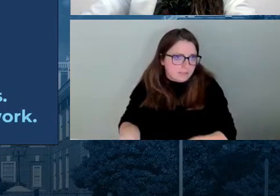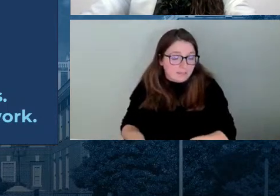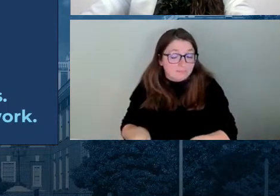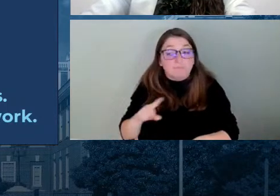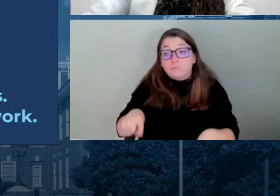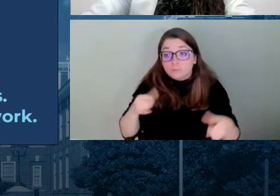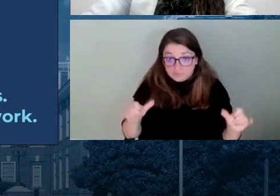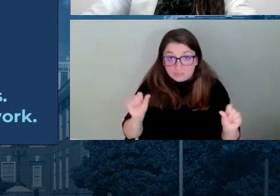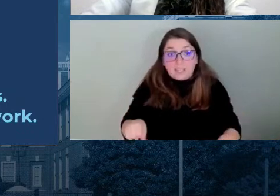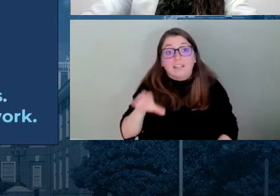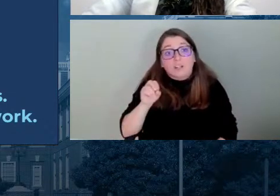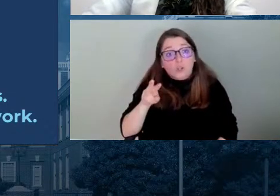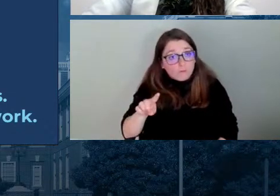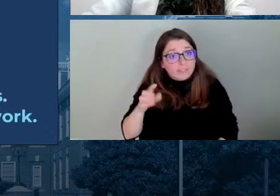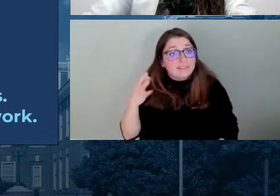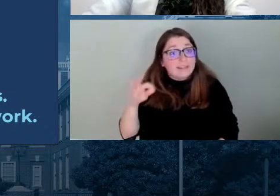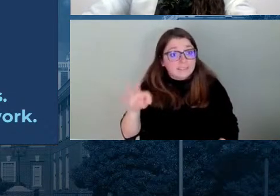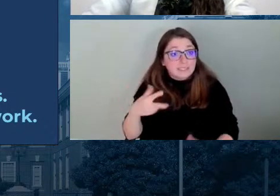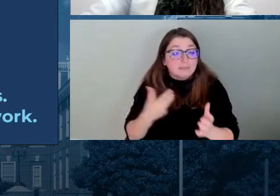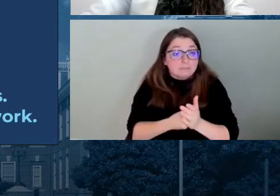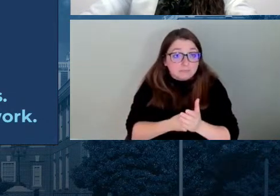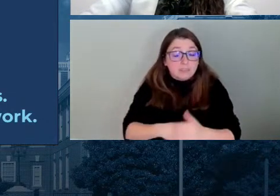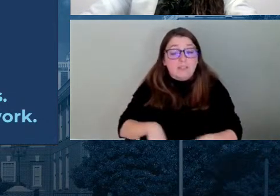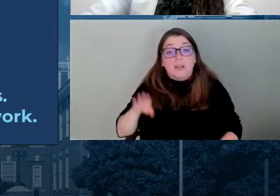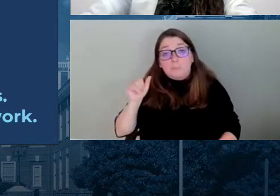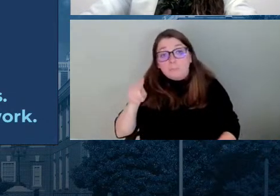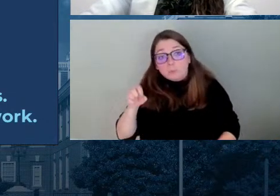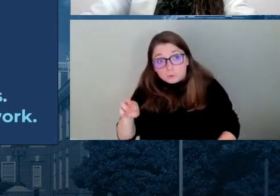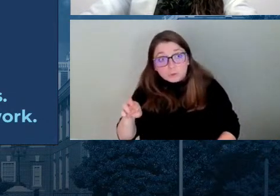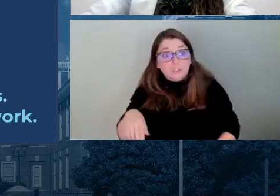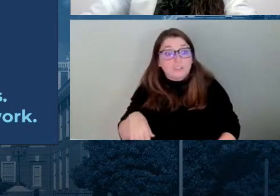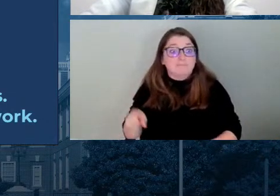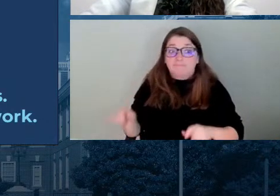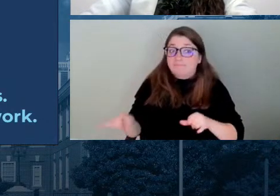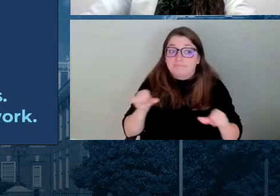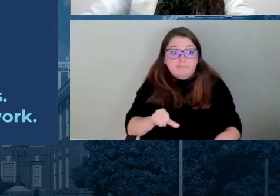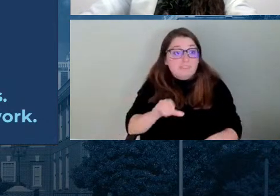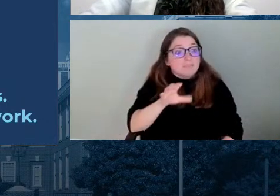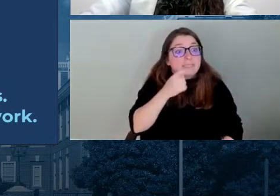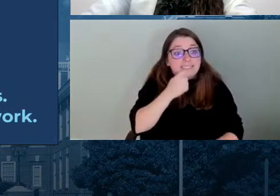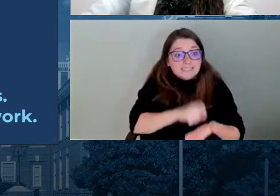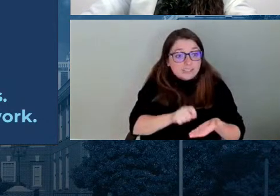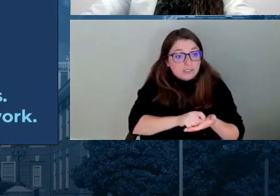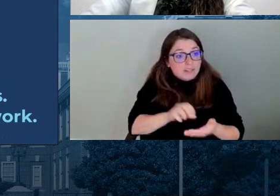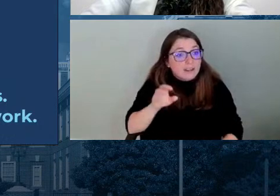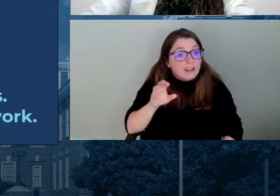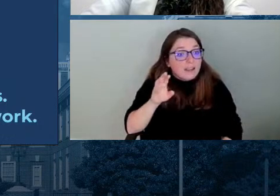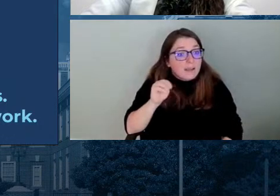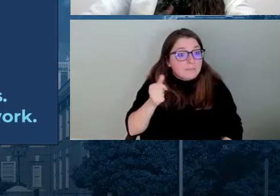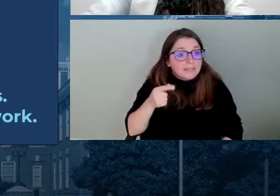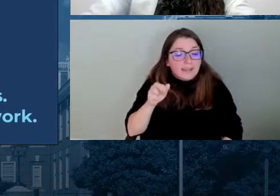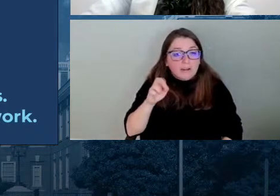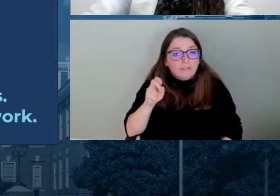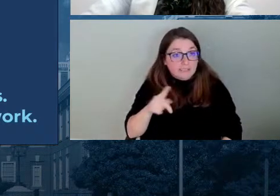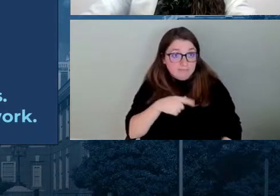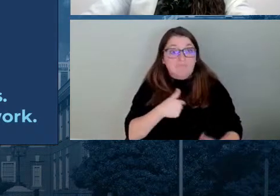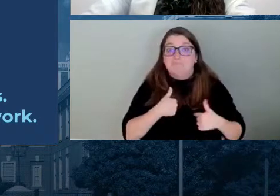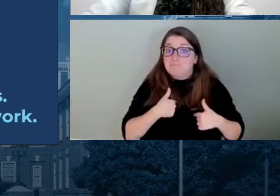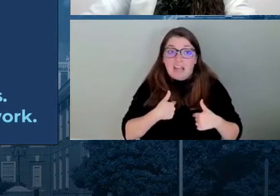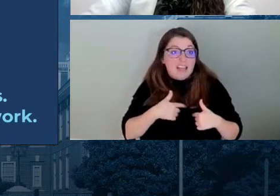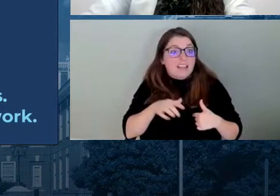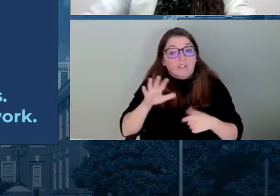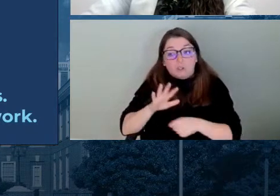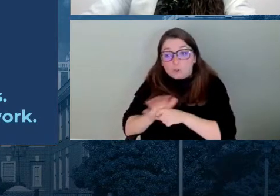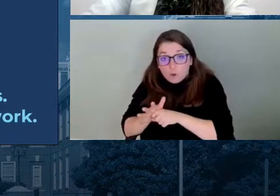So similar to Secretary McGarrick, I received my COVID booster and my flu shot on the same day in the same arm, and I did very well with